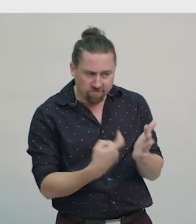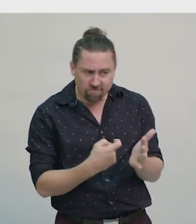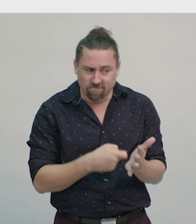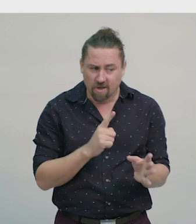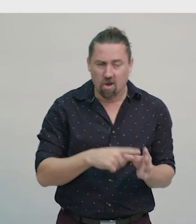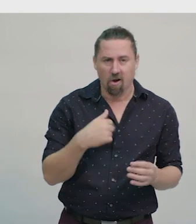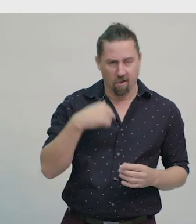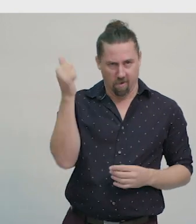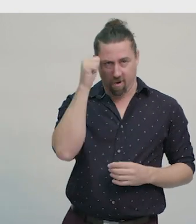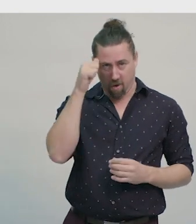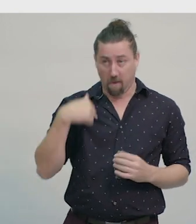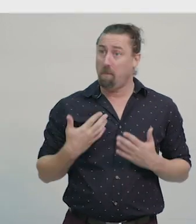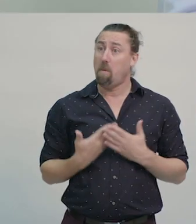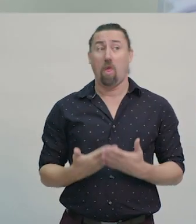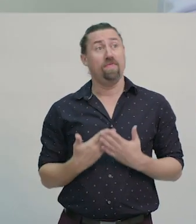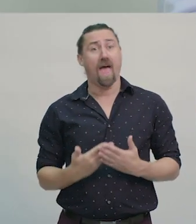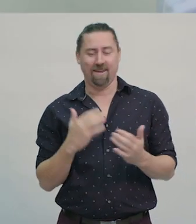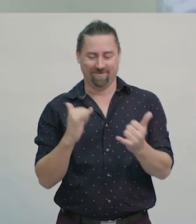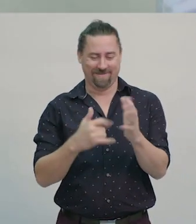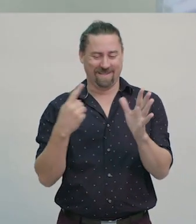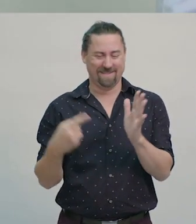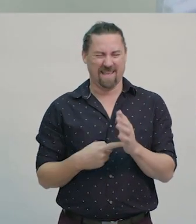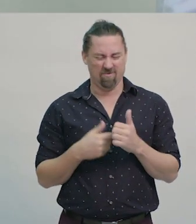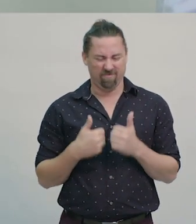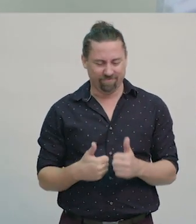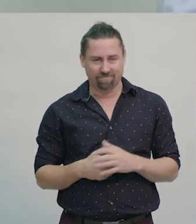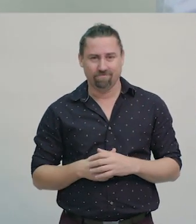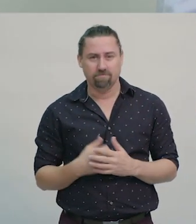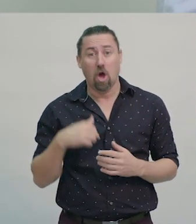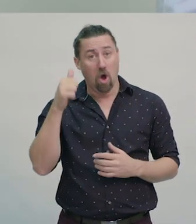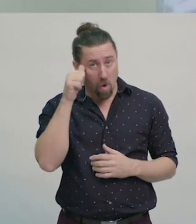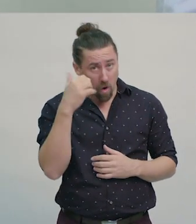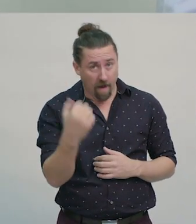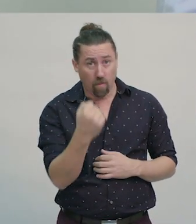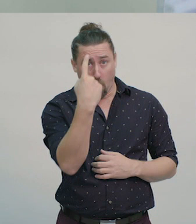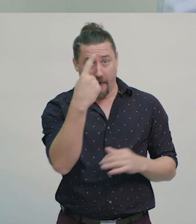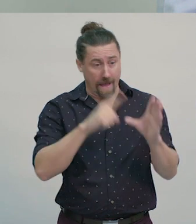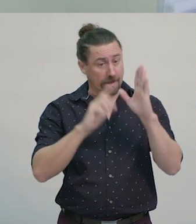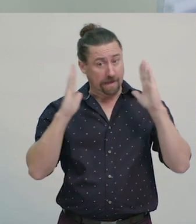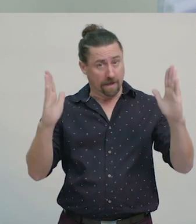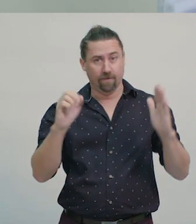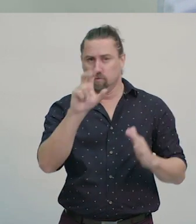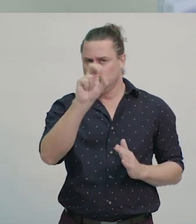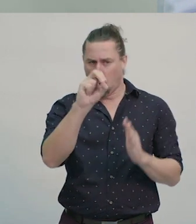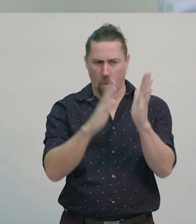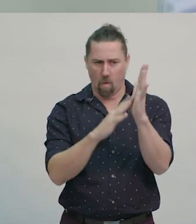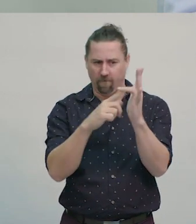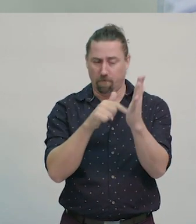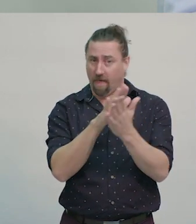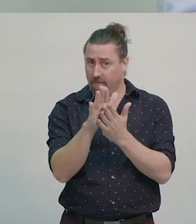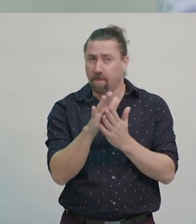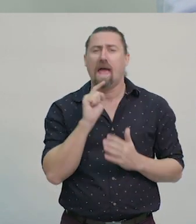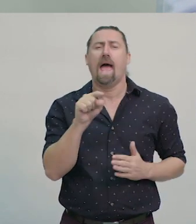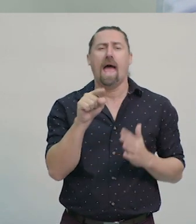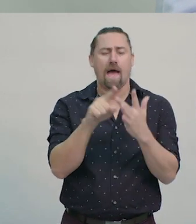know my birthday will be on a Saturday. I also know that there are 12 months in a year, with July, my